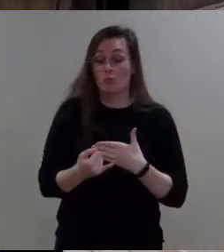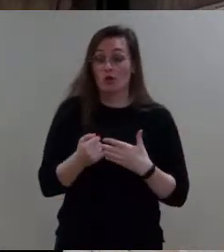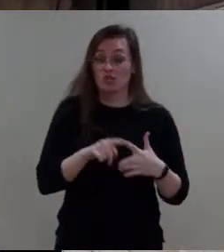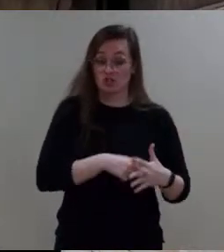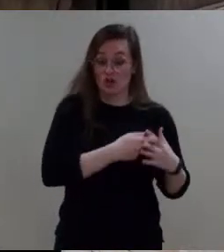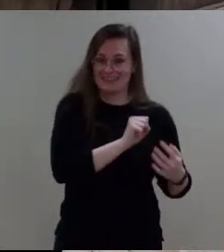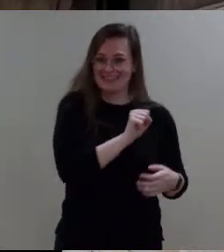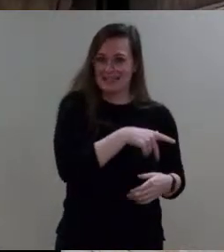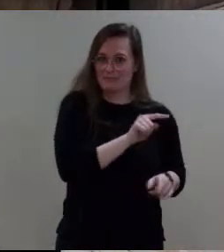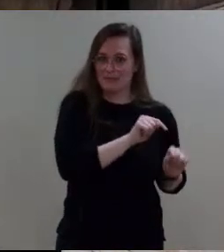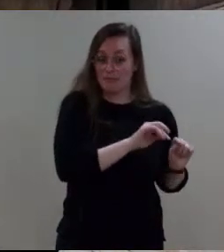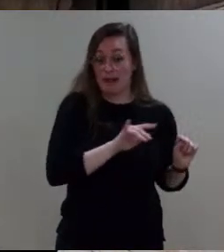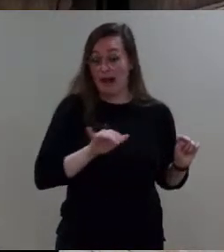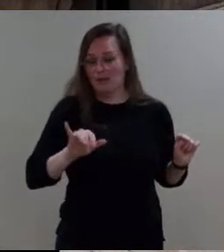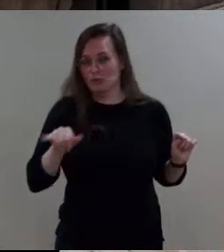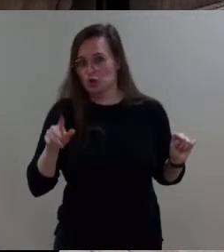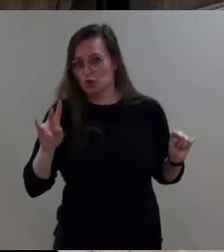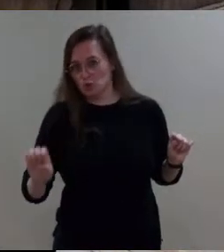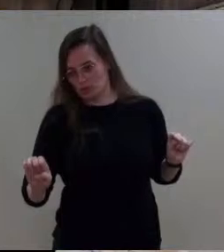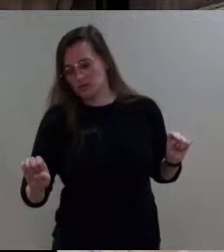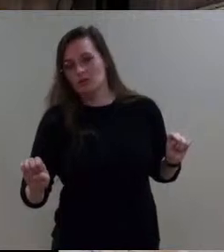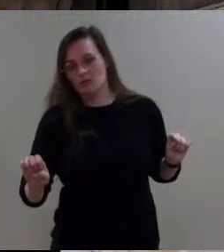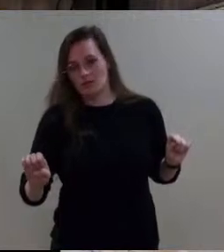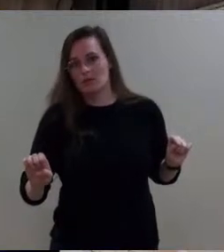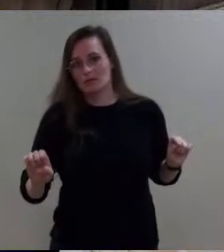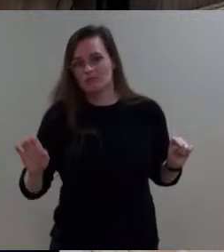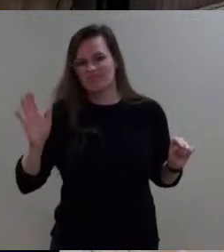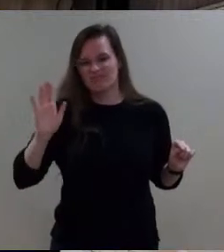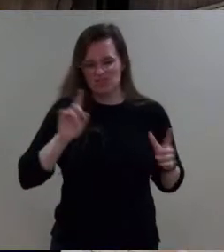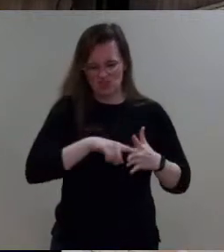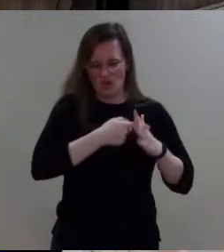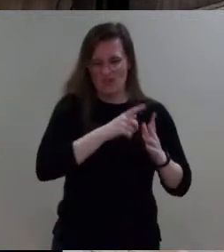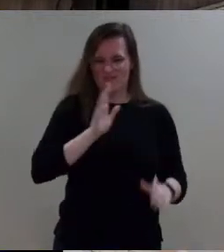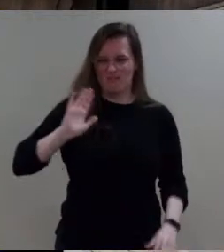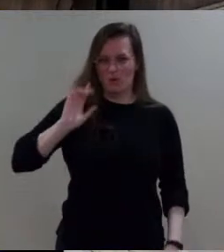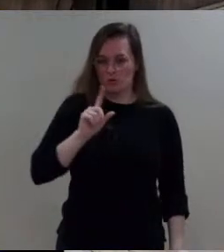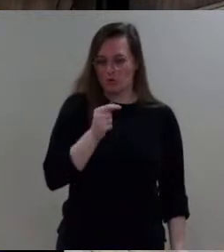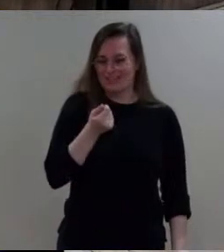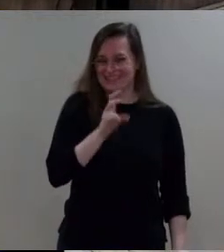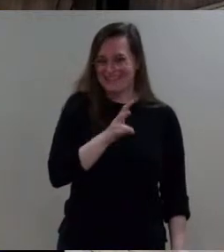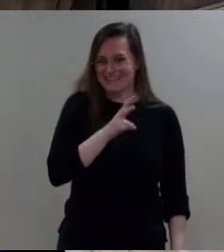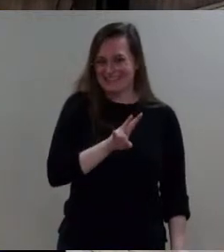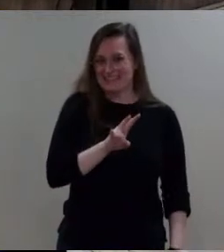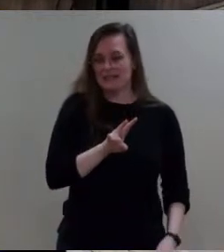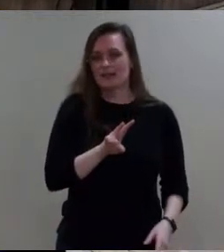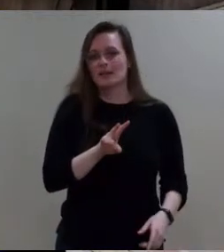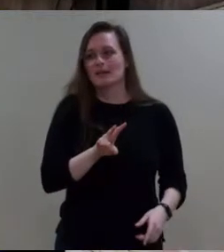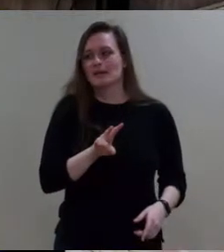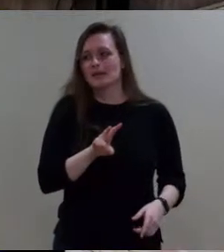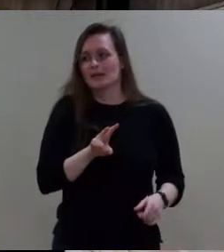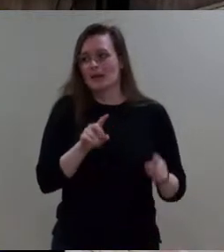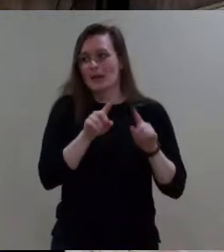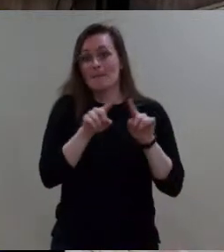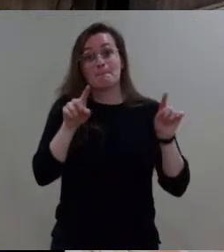and it started in 2017. So normally a pass is 49 euros a month, apparently equals to 75 Canadian a